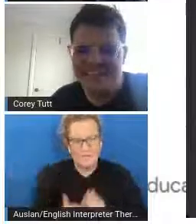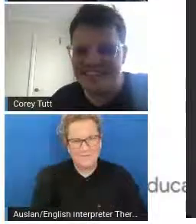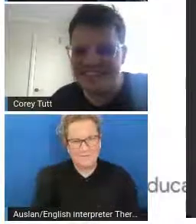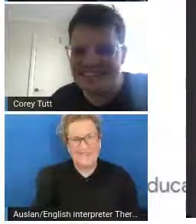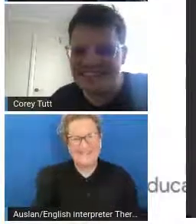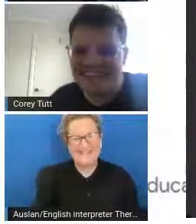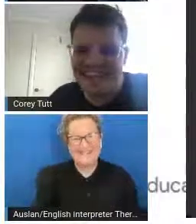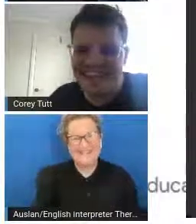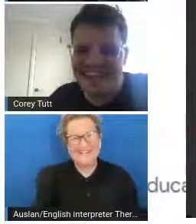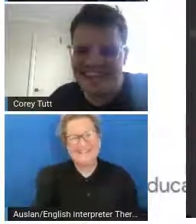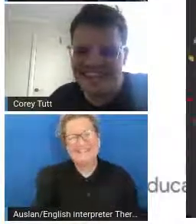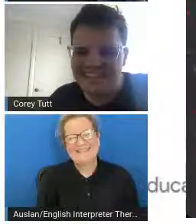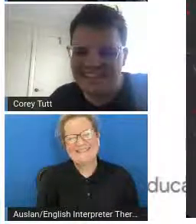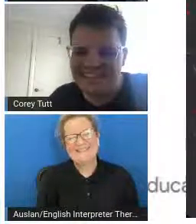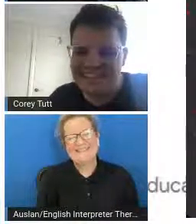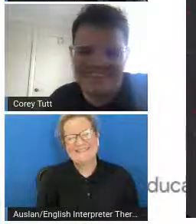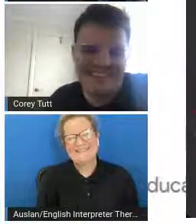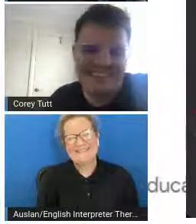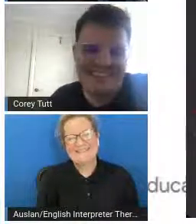Tracy.